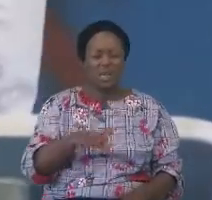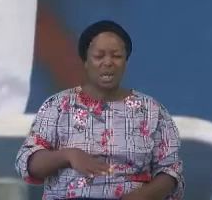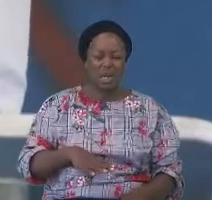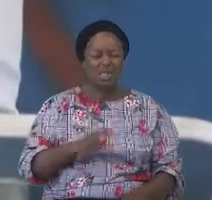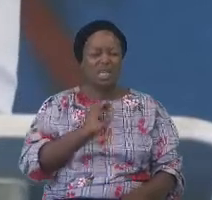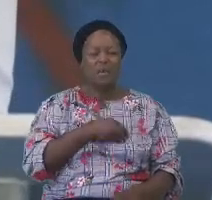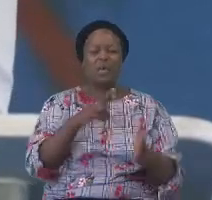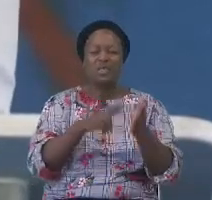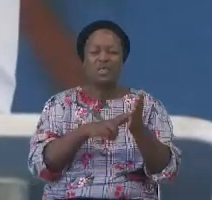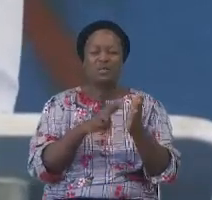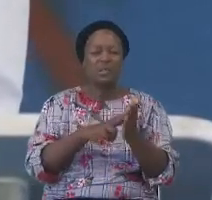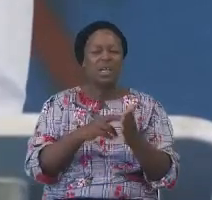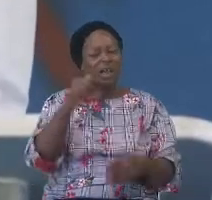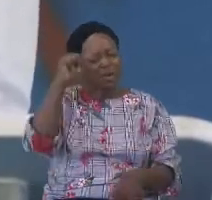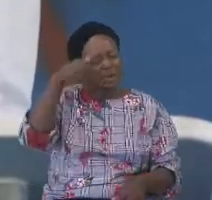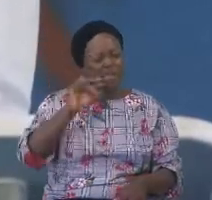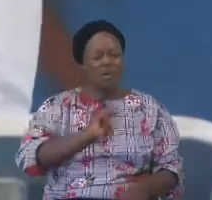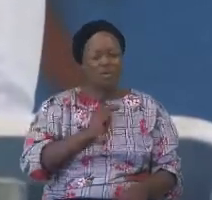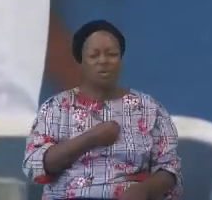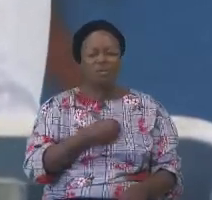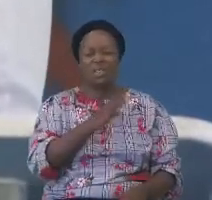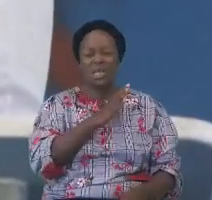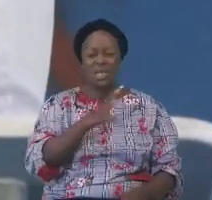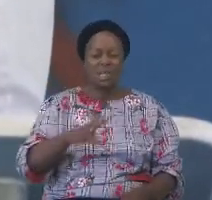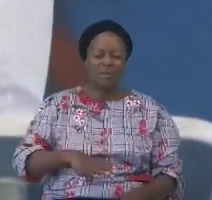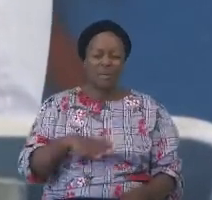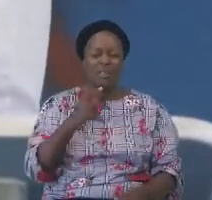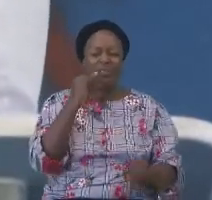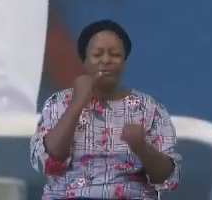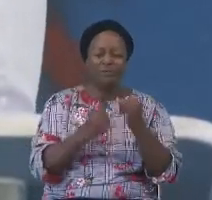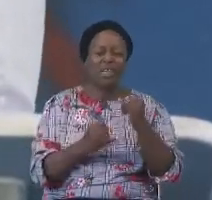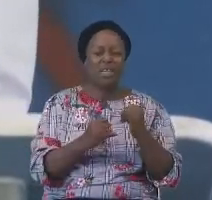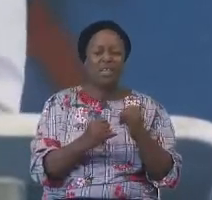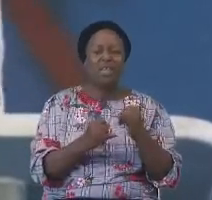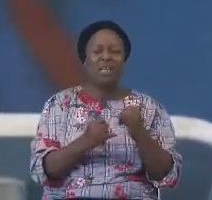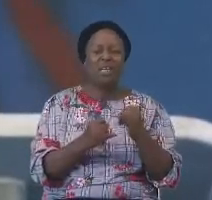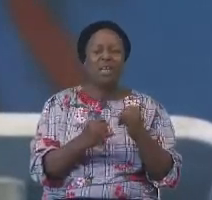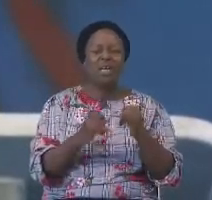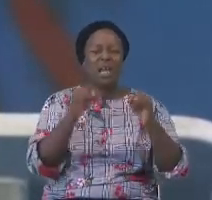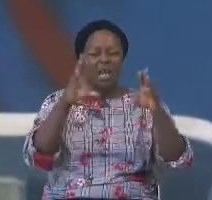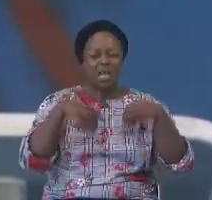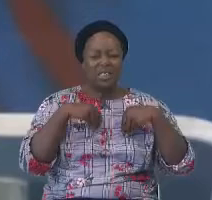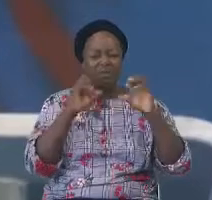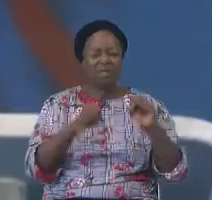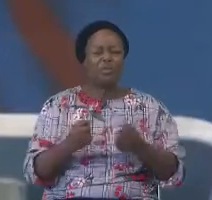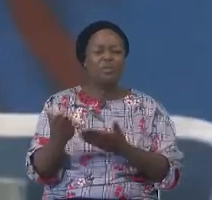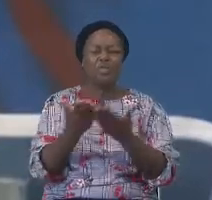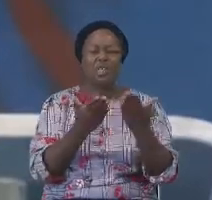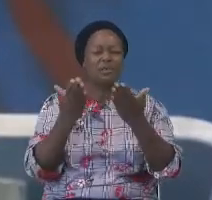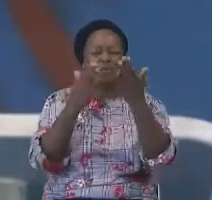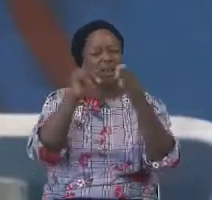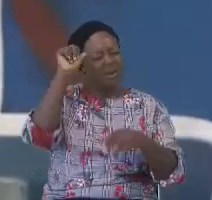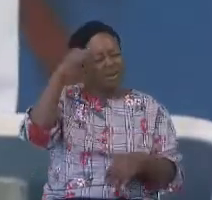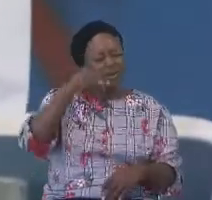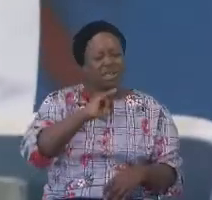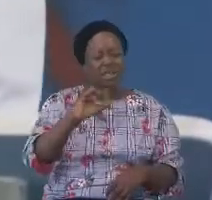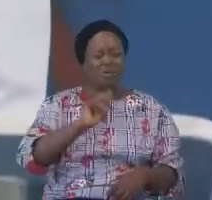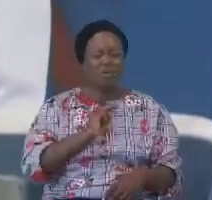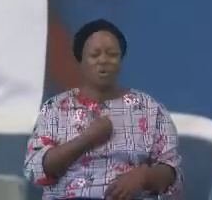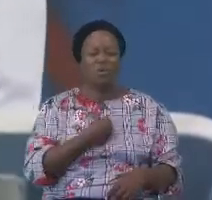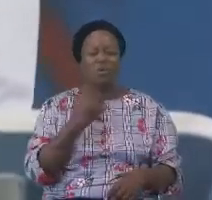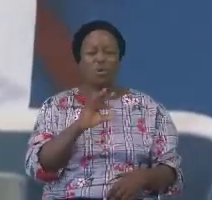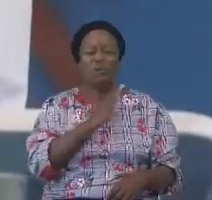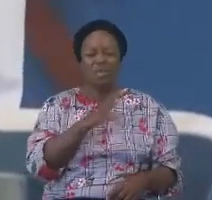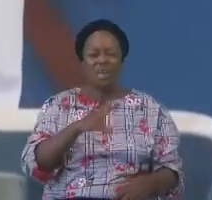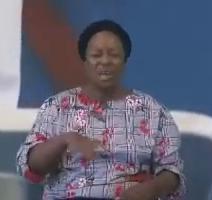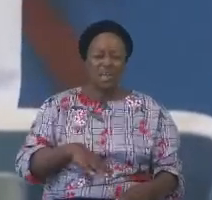savior reminding us christ our substitutes reminding us christ the final